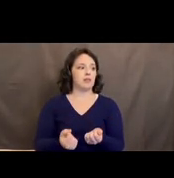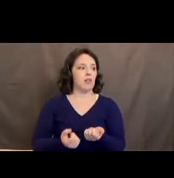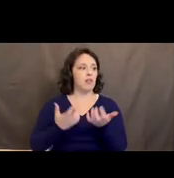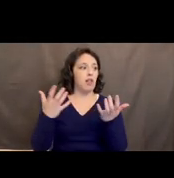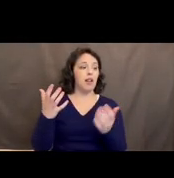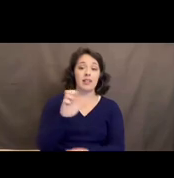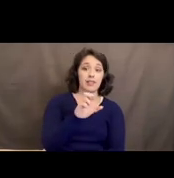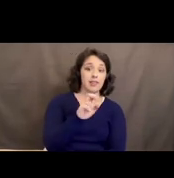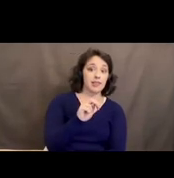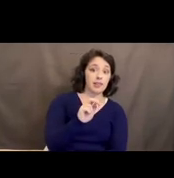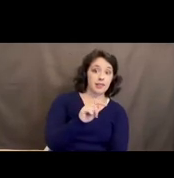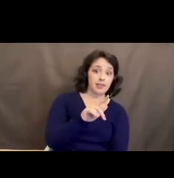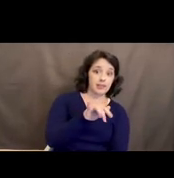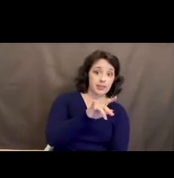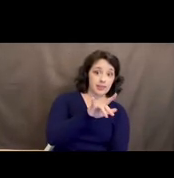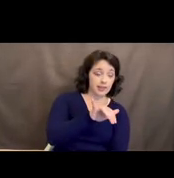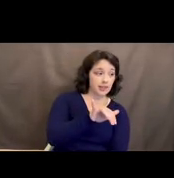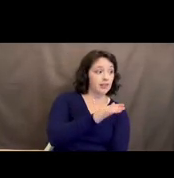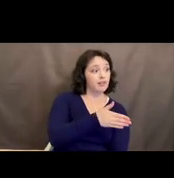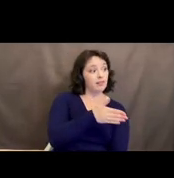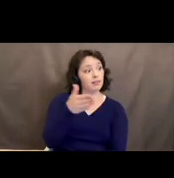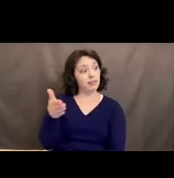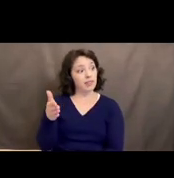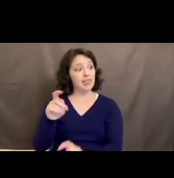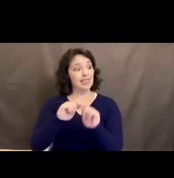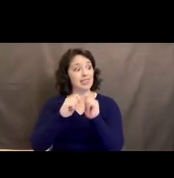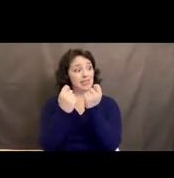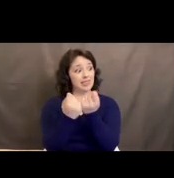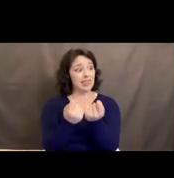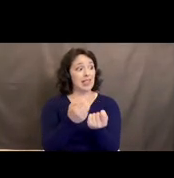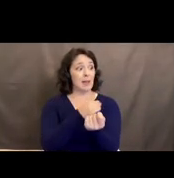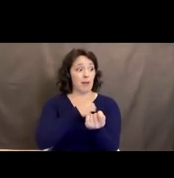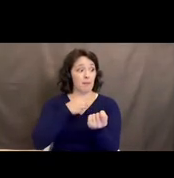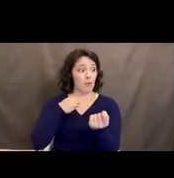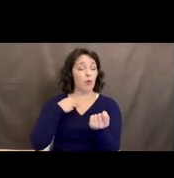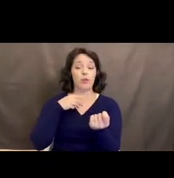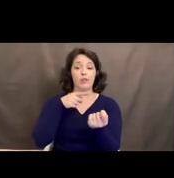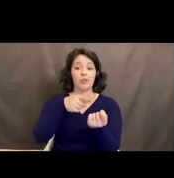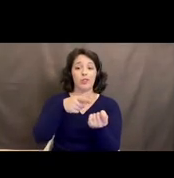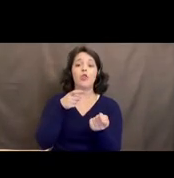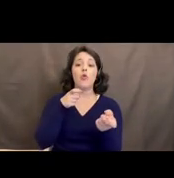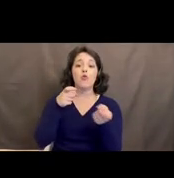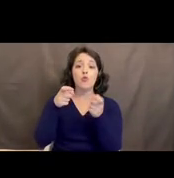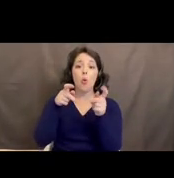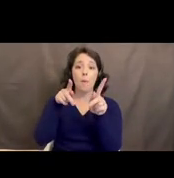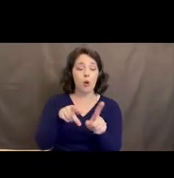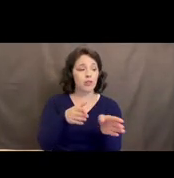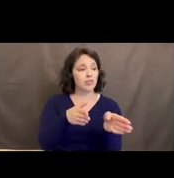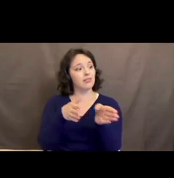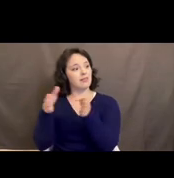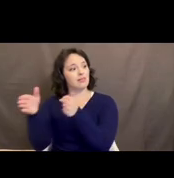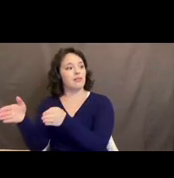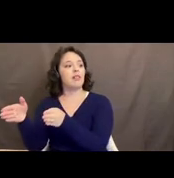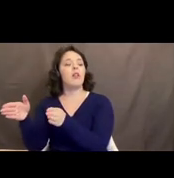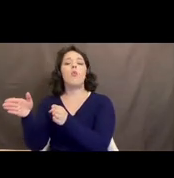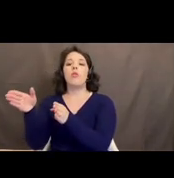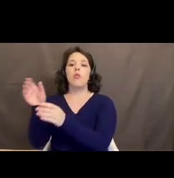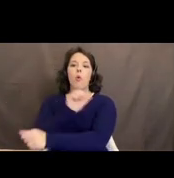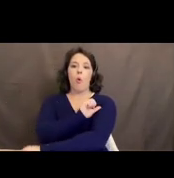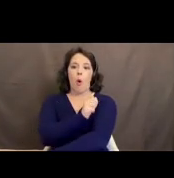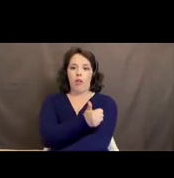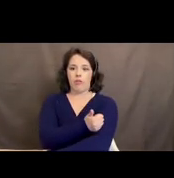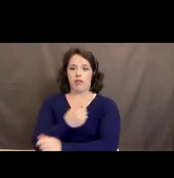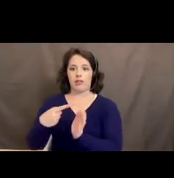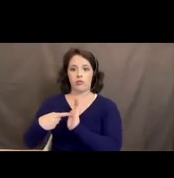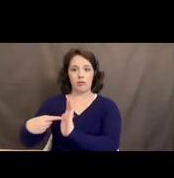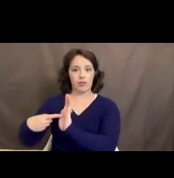representatives. So really an entity is a company or organization that is designed to act as an authorized individual. So for one or